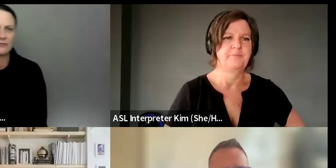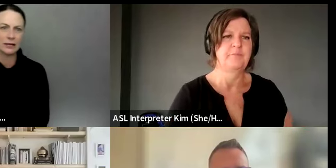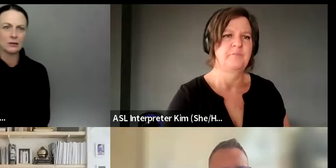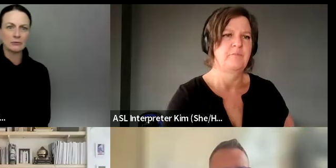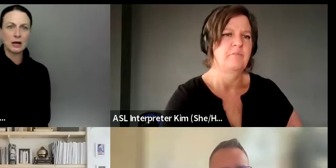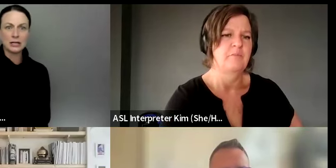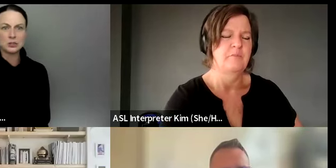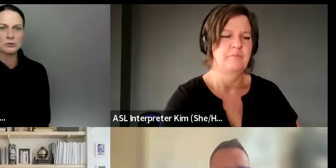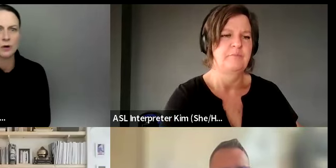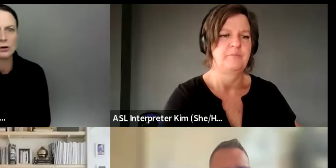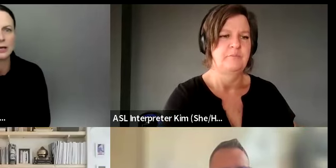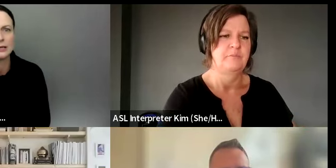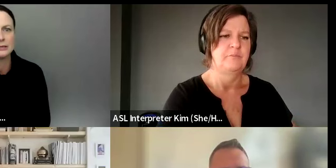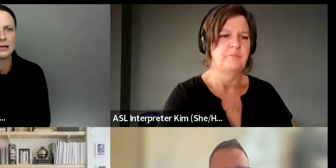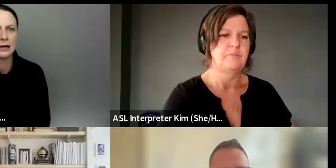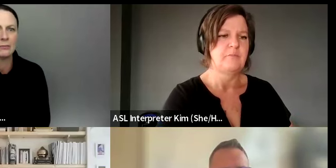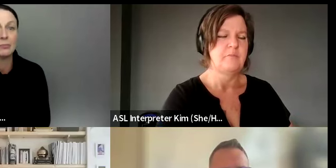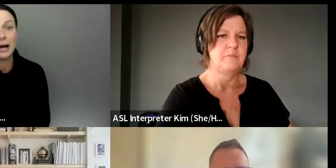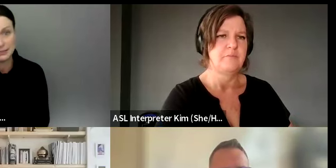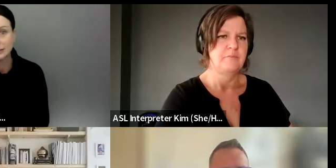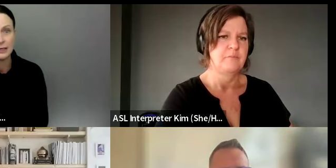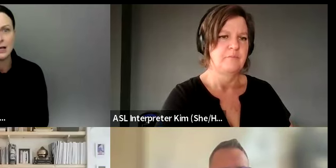presentation. It felt like a lot of running to and fro. And,